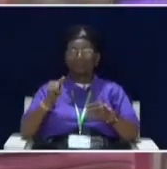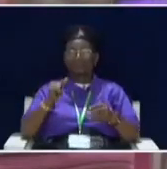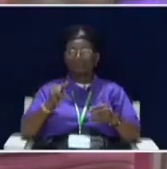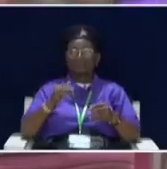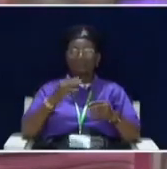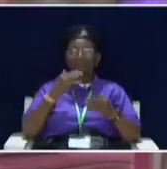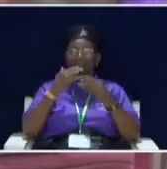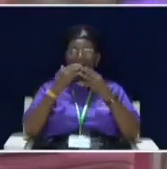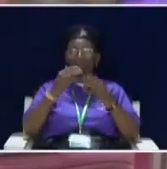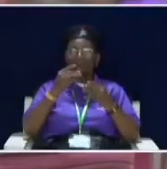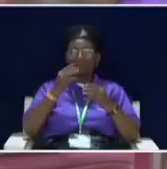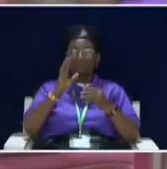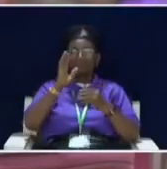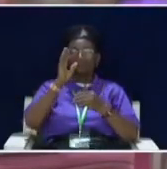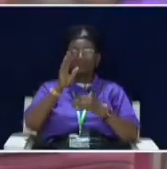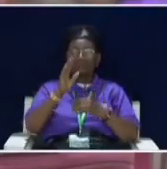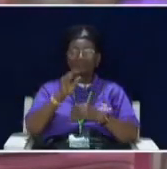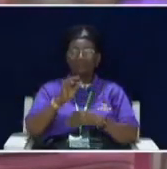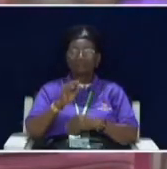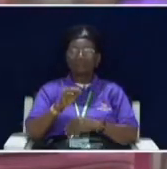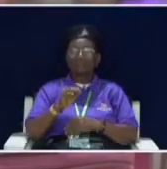thank God that